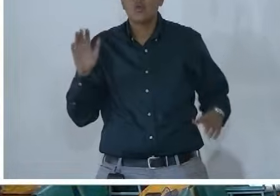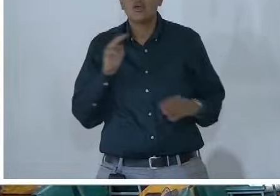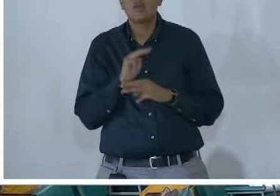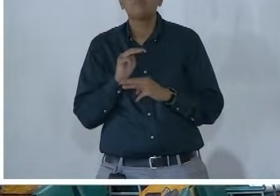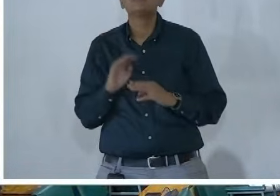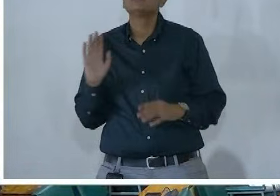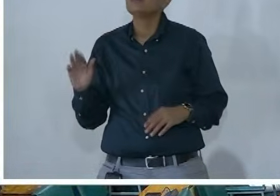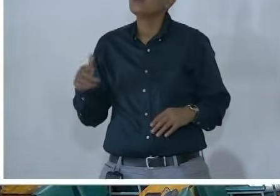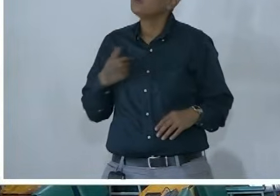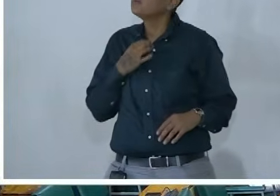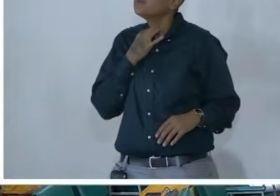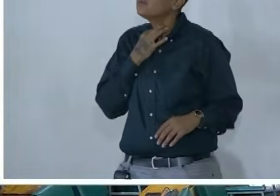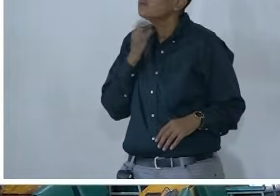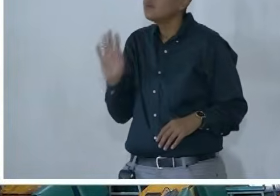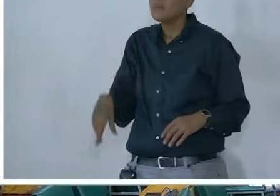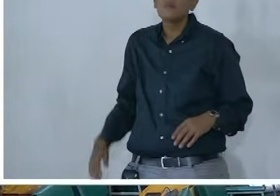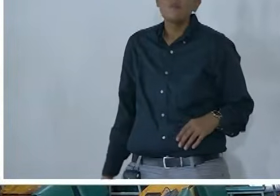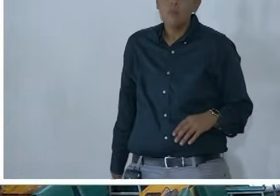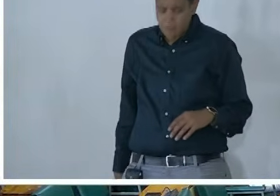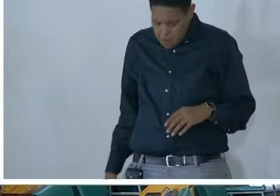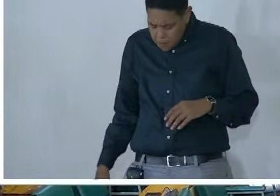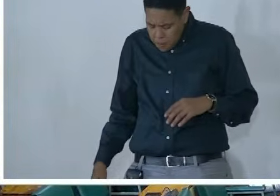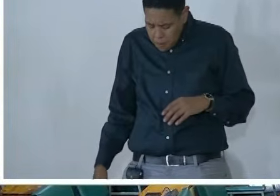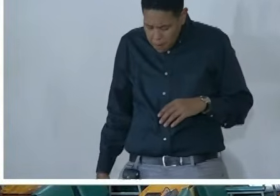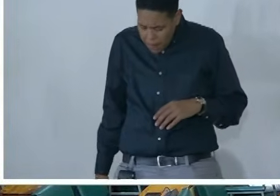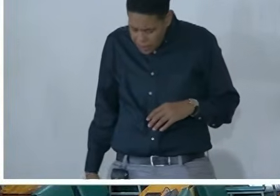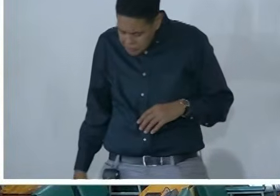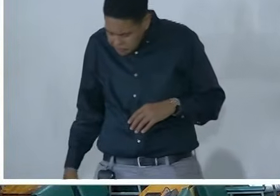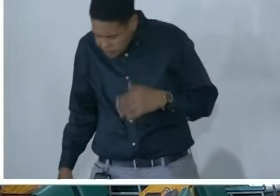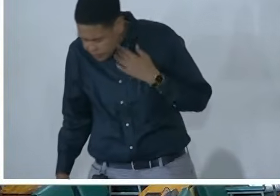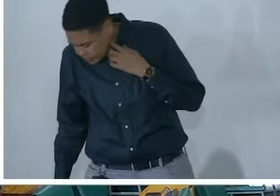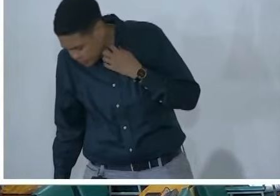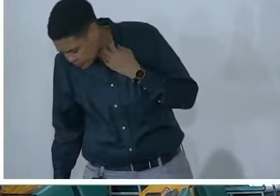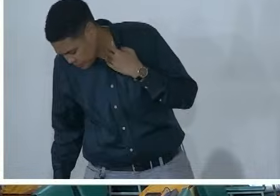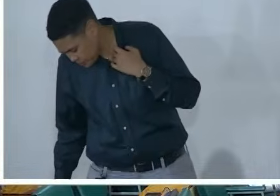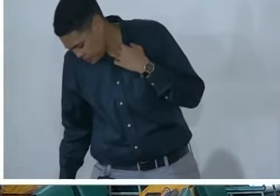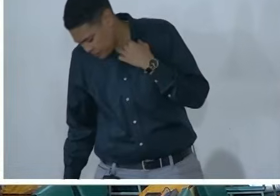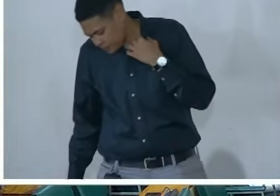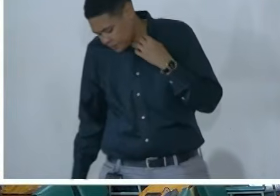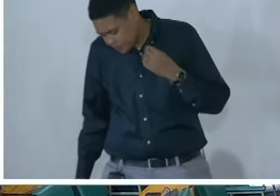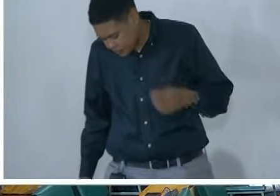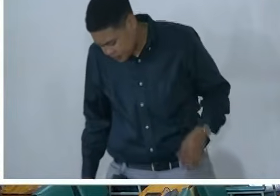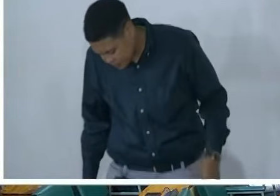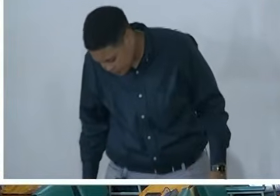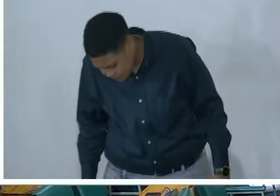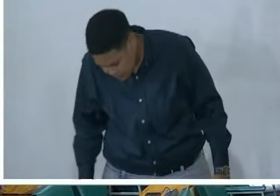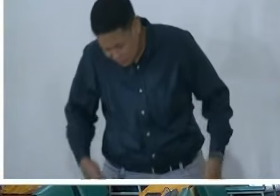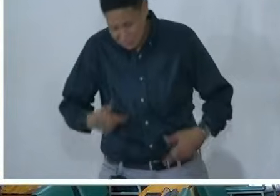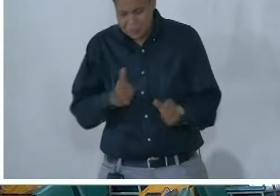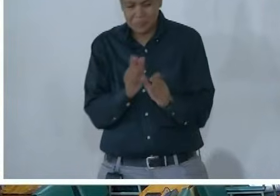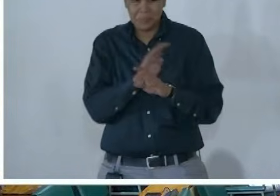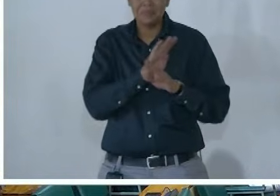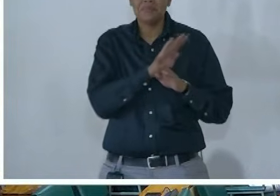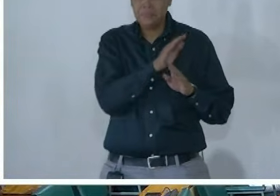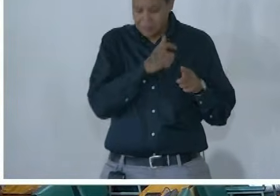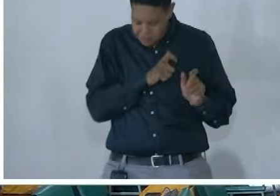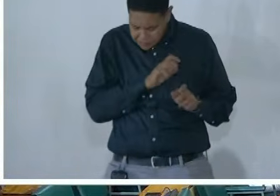Minister, I'm asking how will micro enterprises